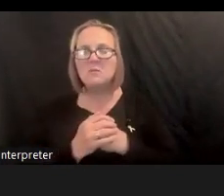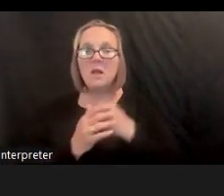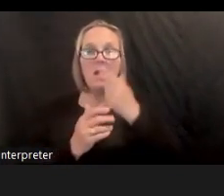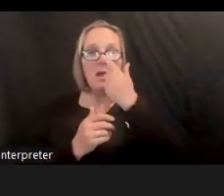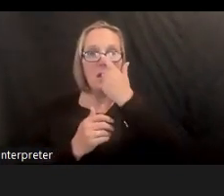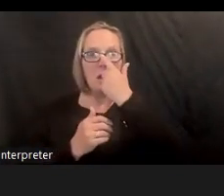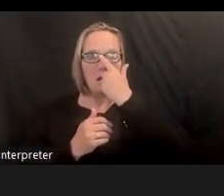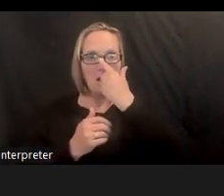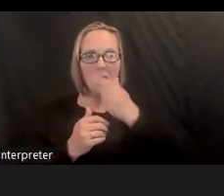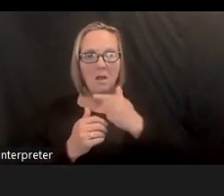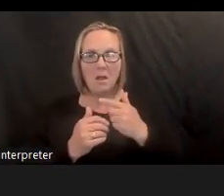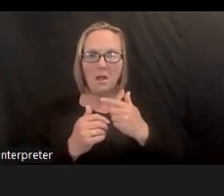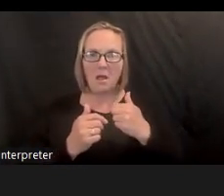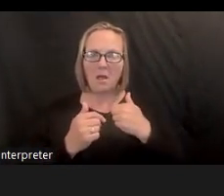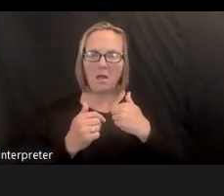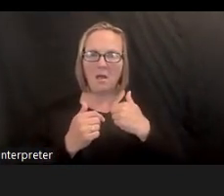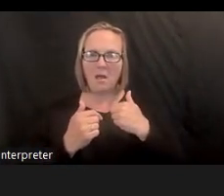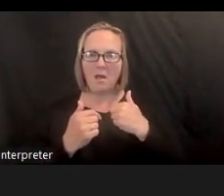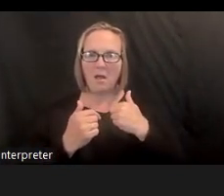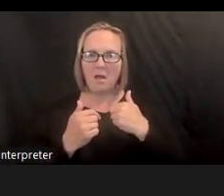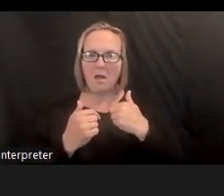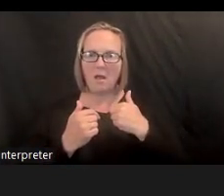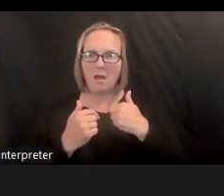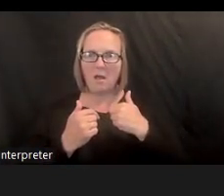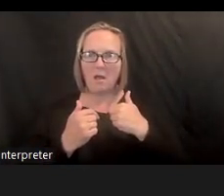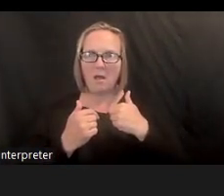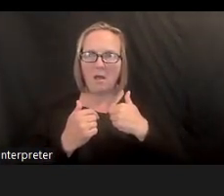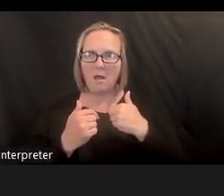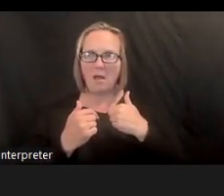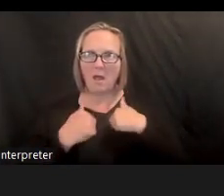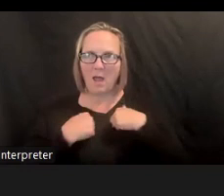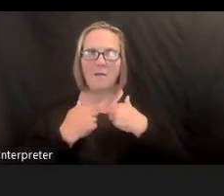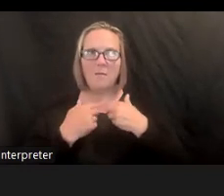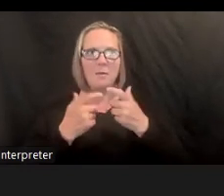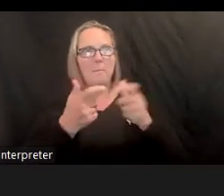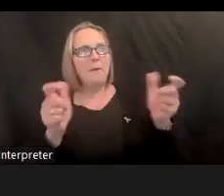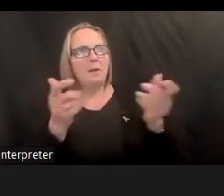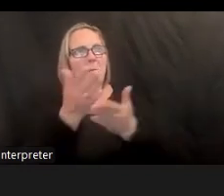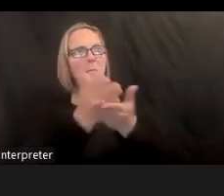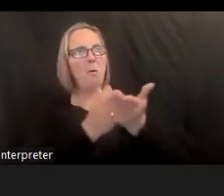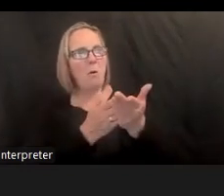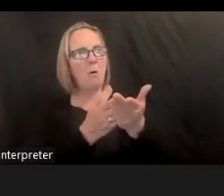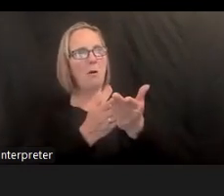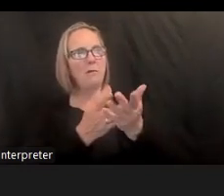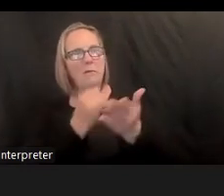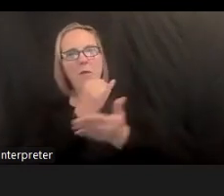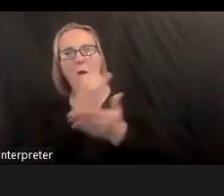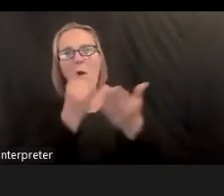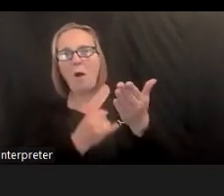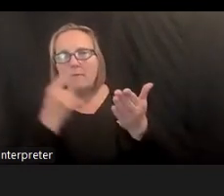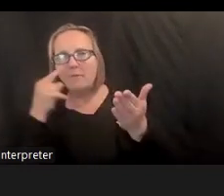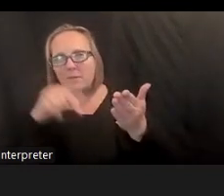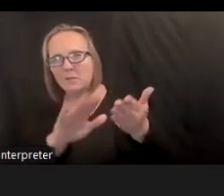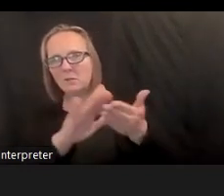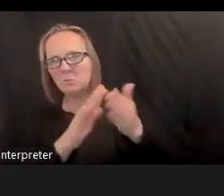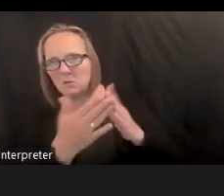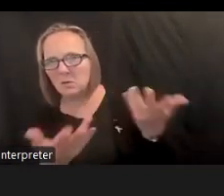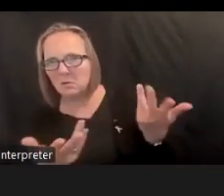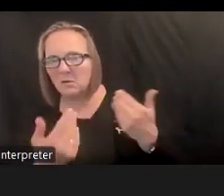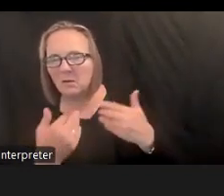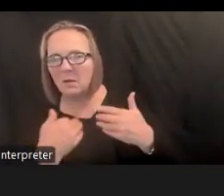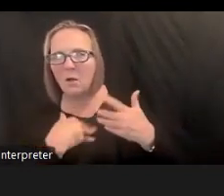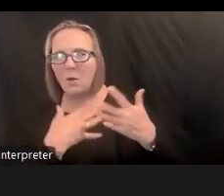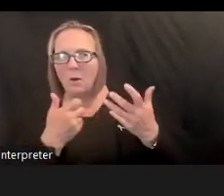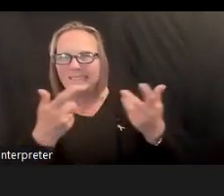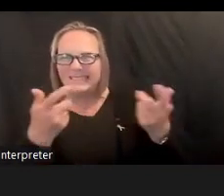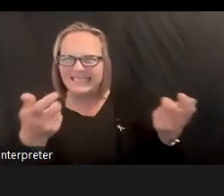major part of the artist community, helping to bring in really